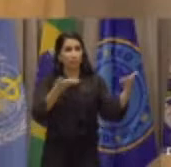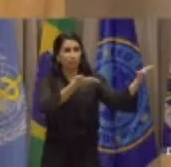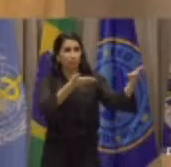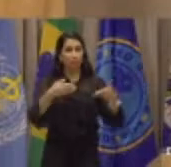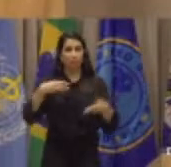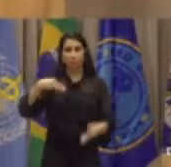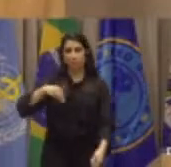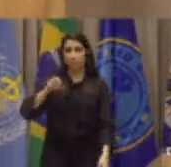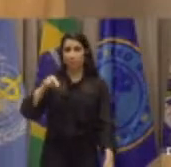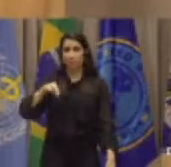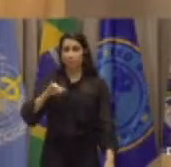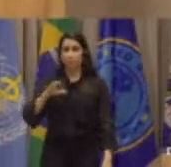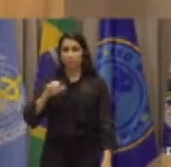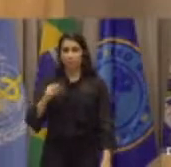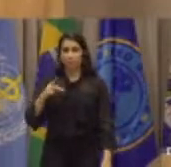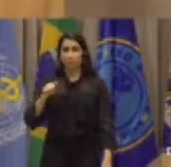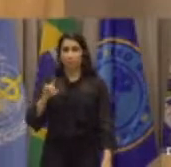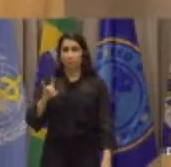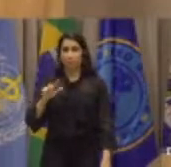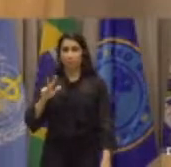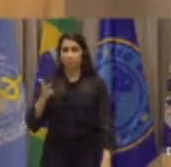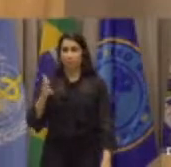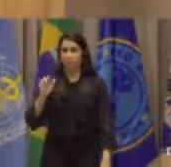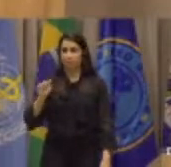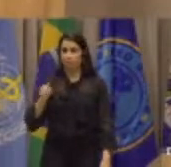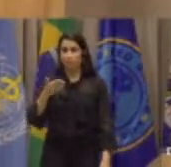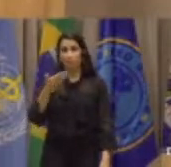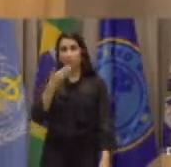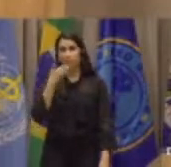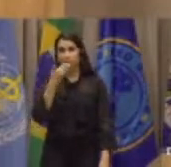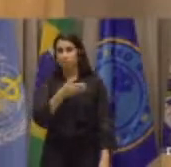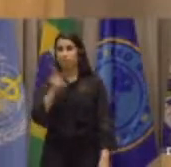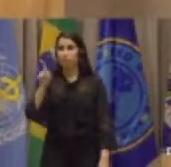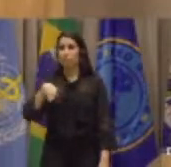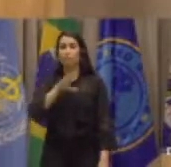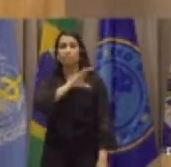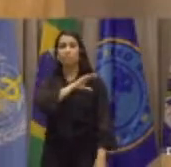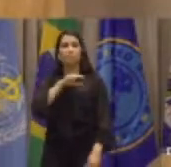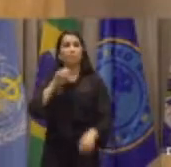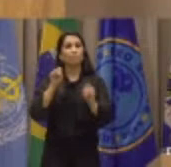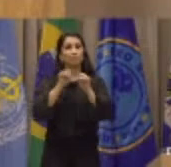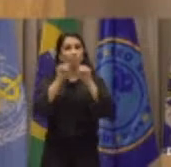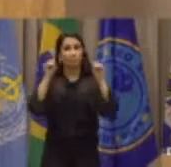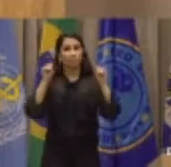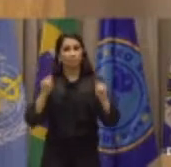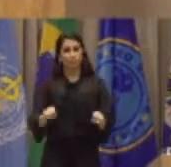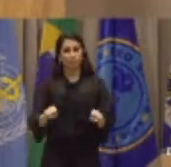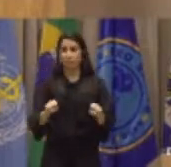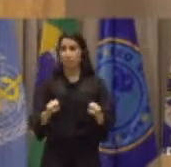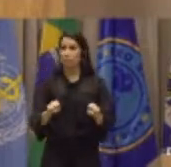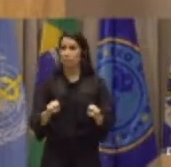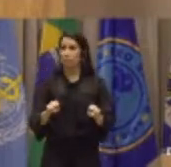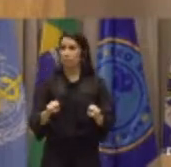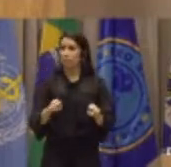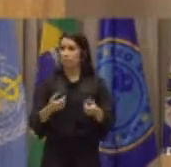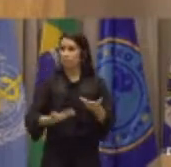I would like to invite Monica Padilha, please. She is a Health Systems and Services